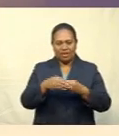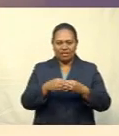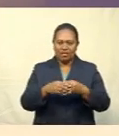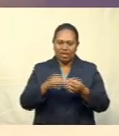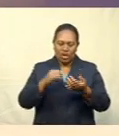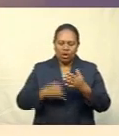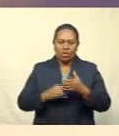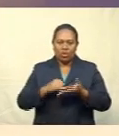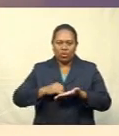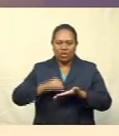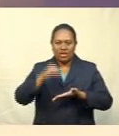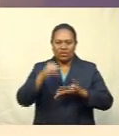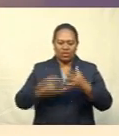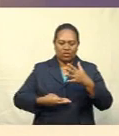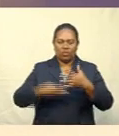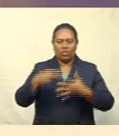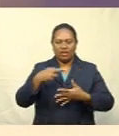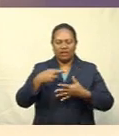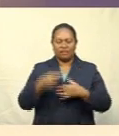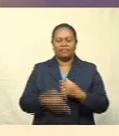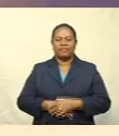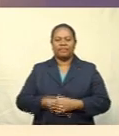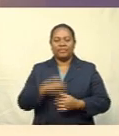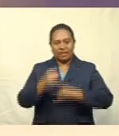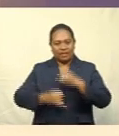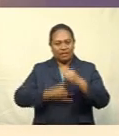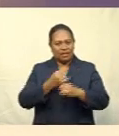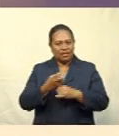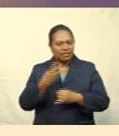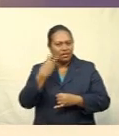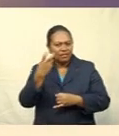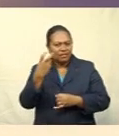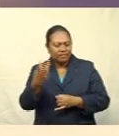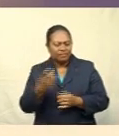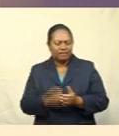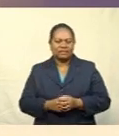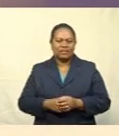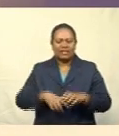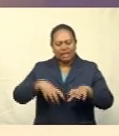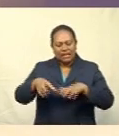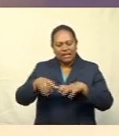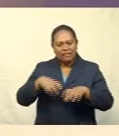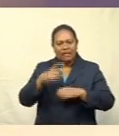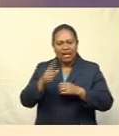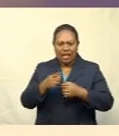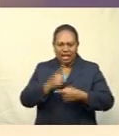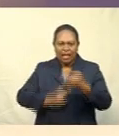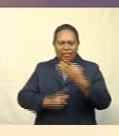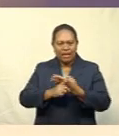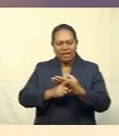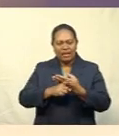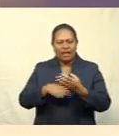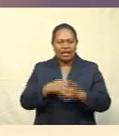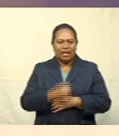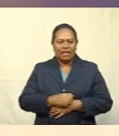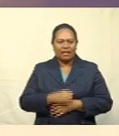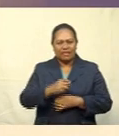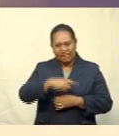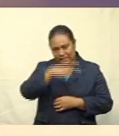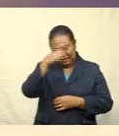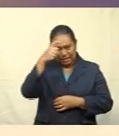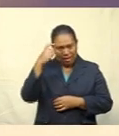decision. The absence of international tourists has been a drag on activity over summer, but strong demand for hiring and